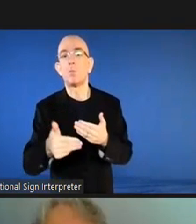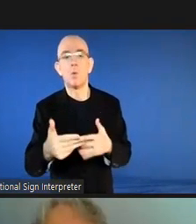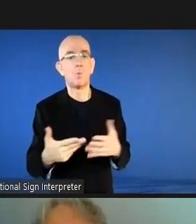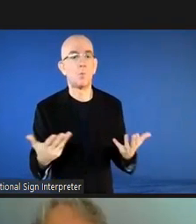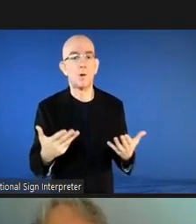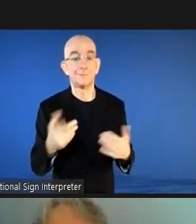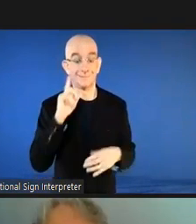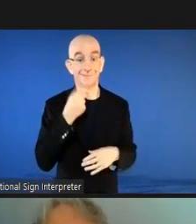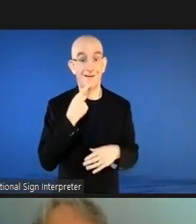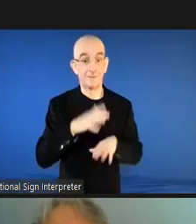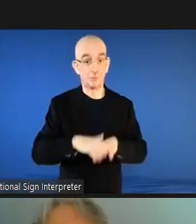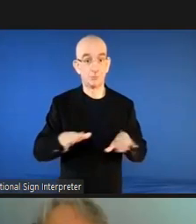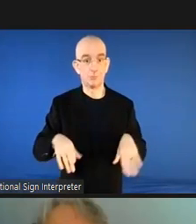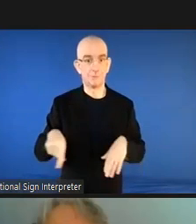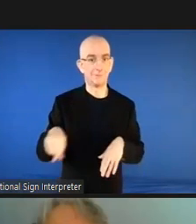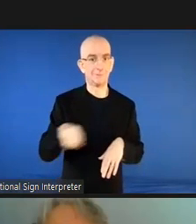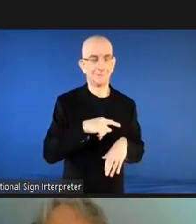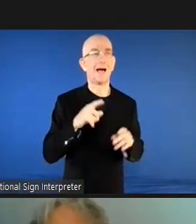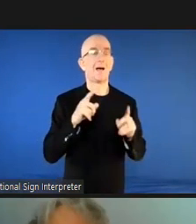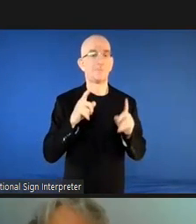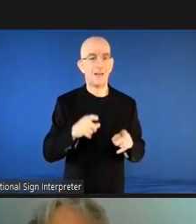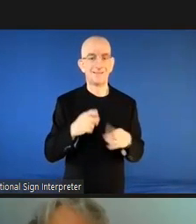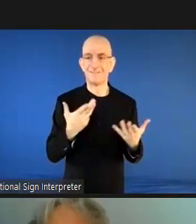of the coronavirus pandemic?